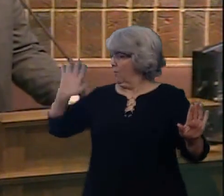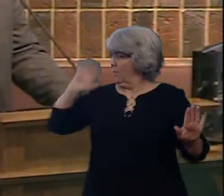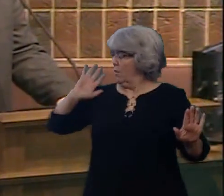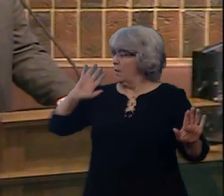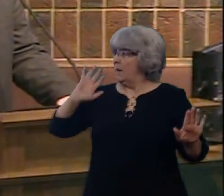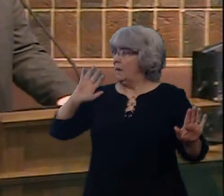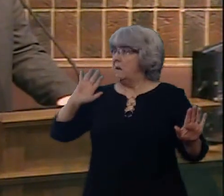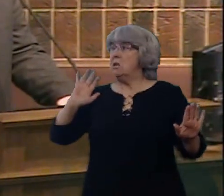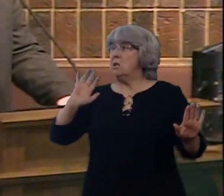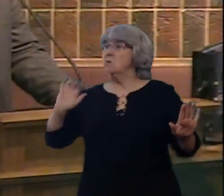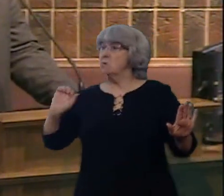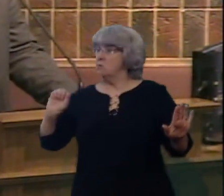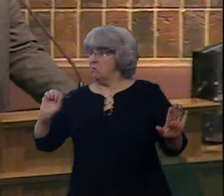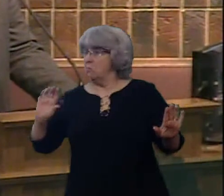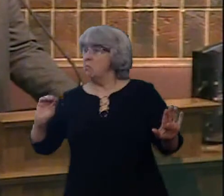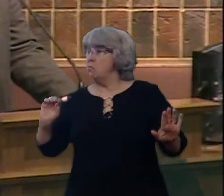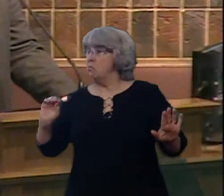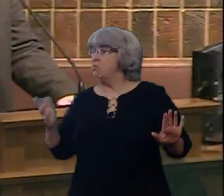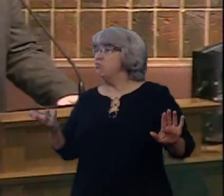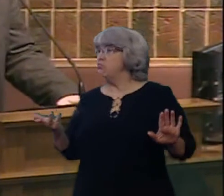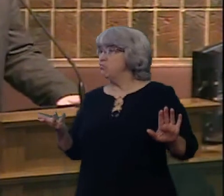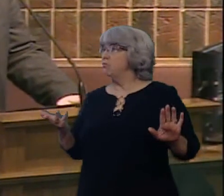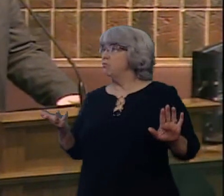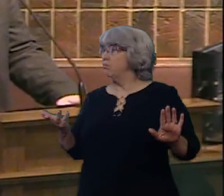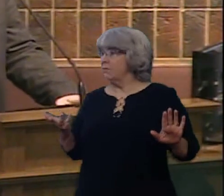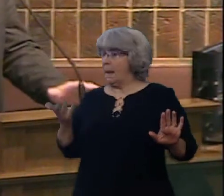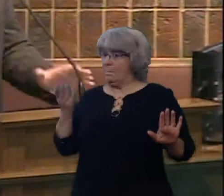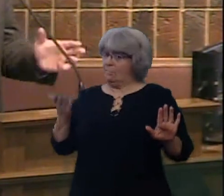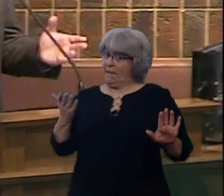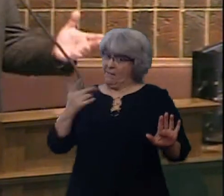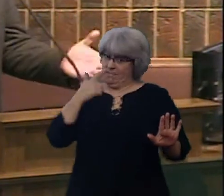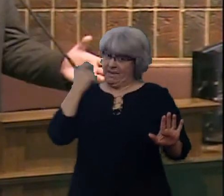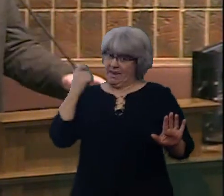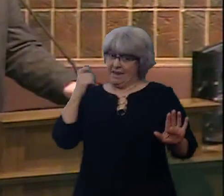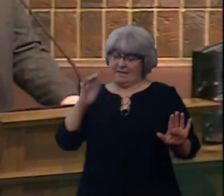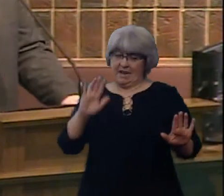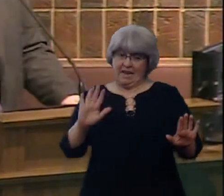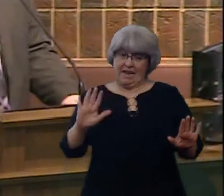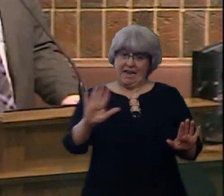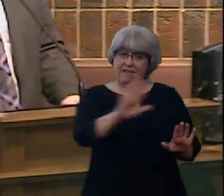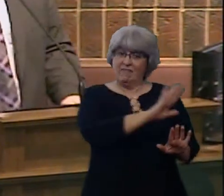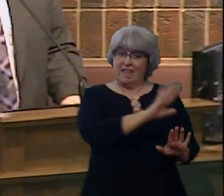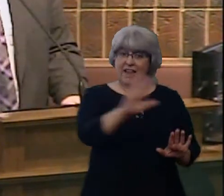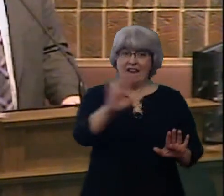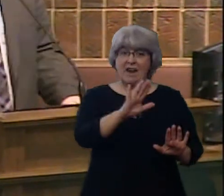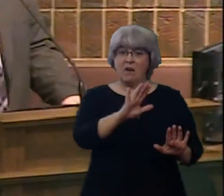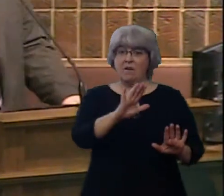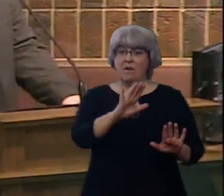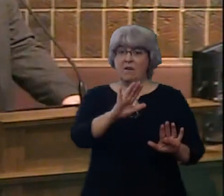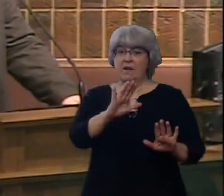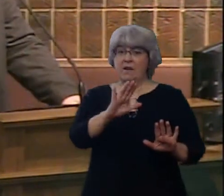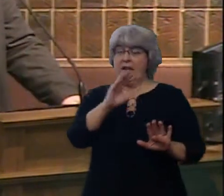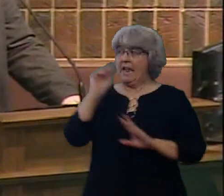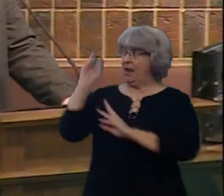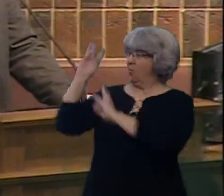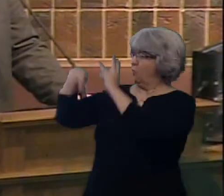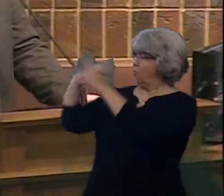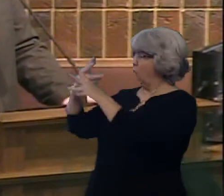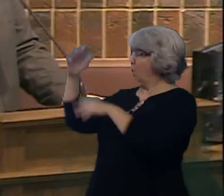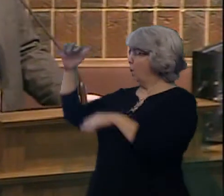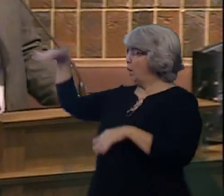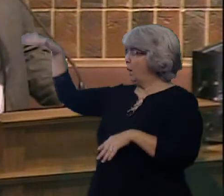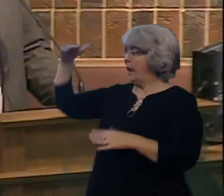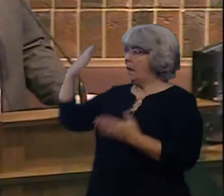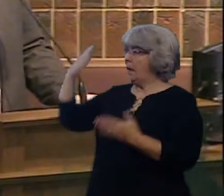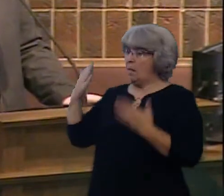good chance that because of this, because of some of the things that were going on in the world, people were